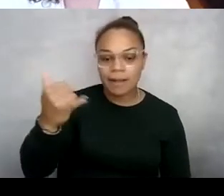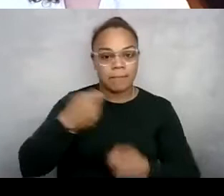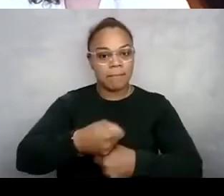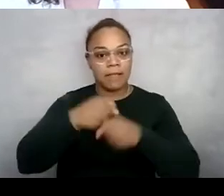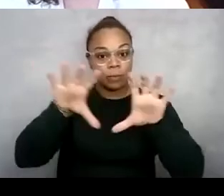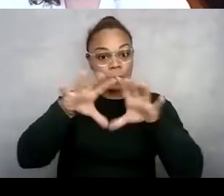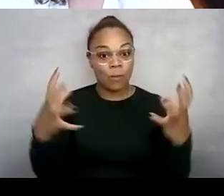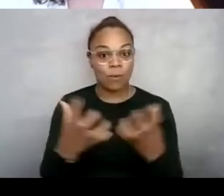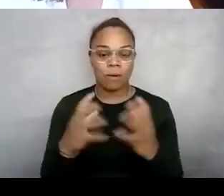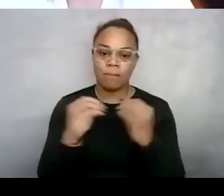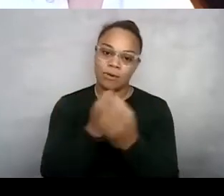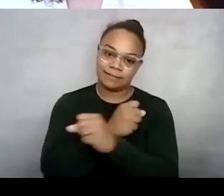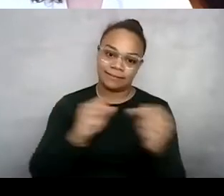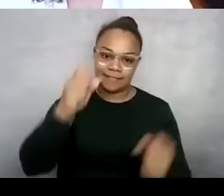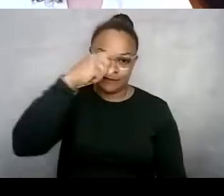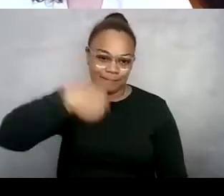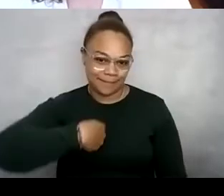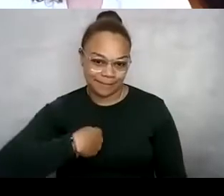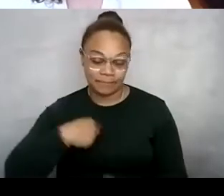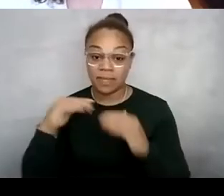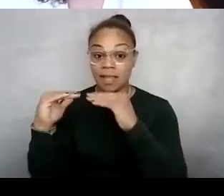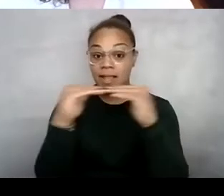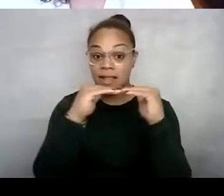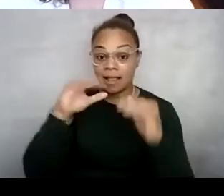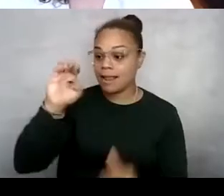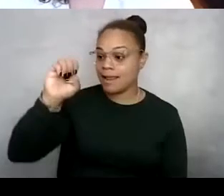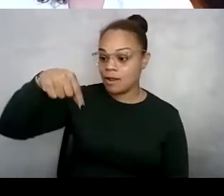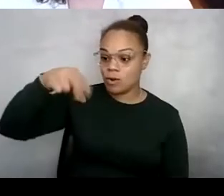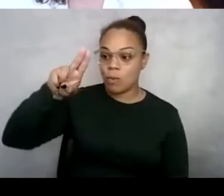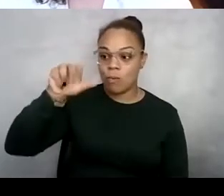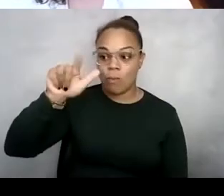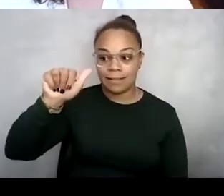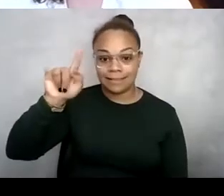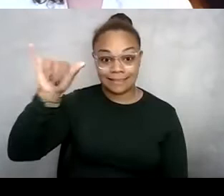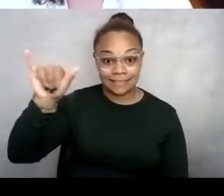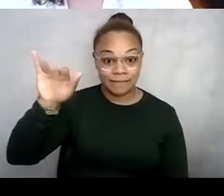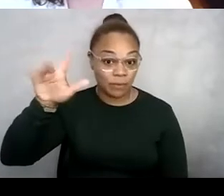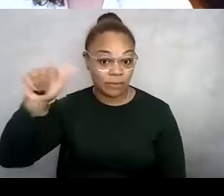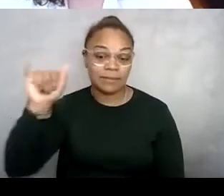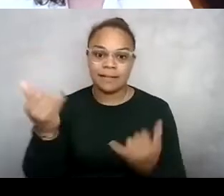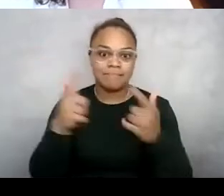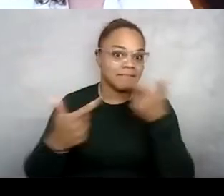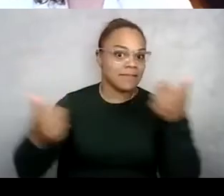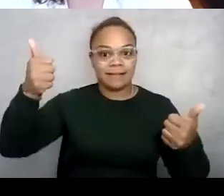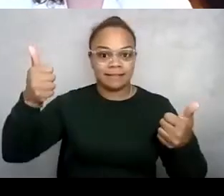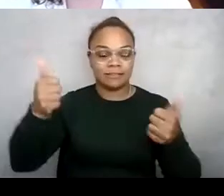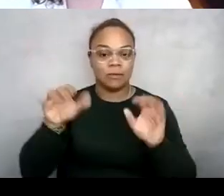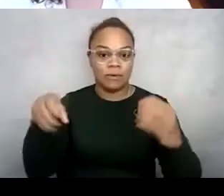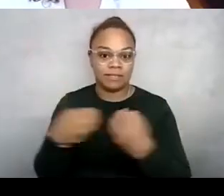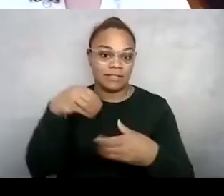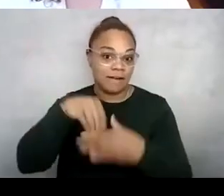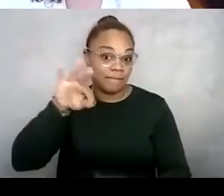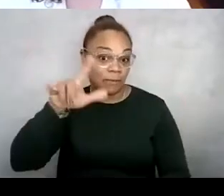me. Equality Florida is now the largest organization in Florida, working for full